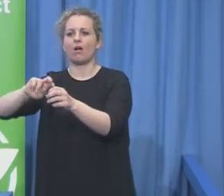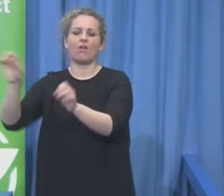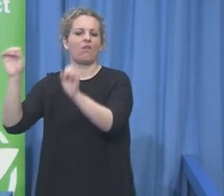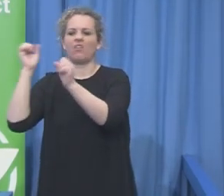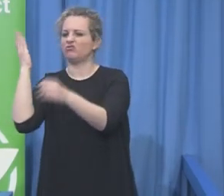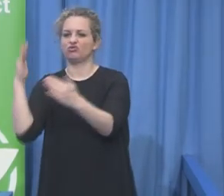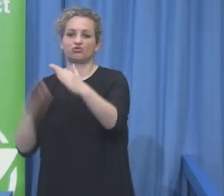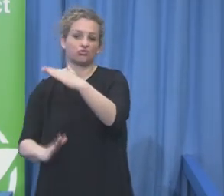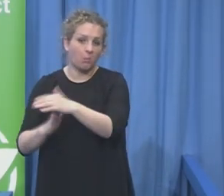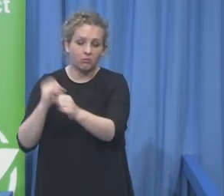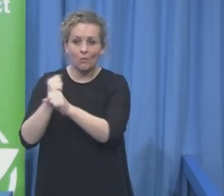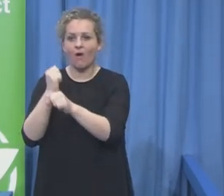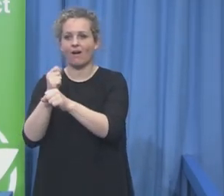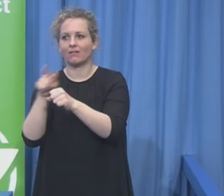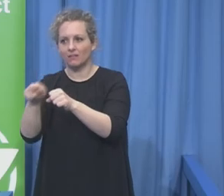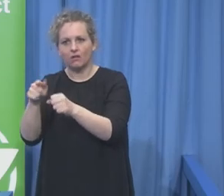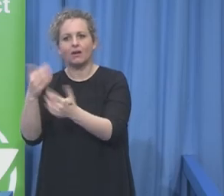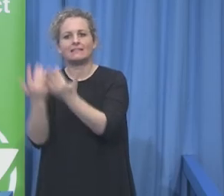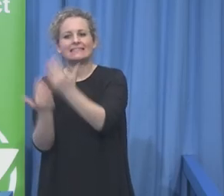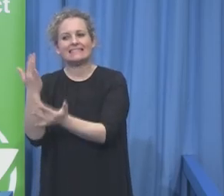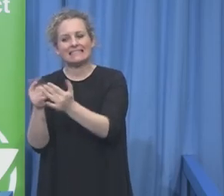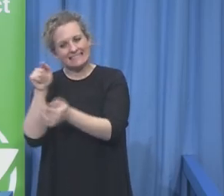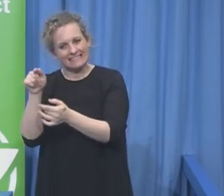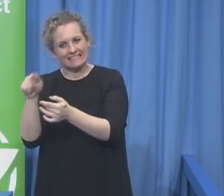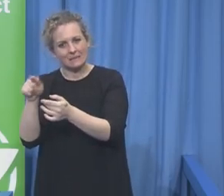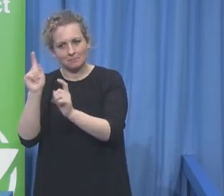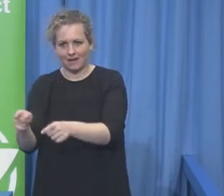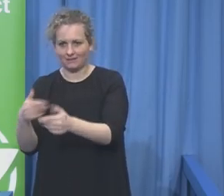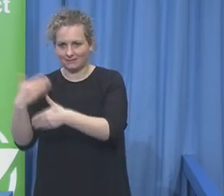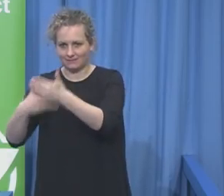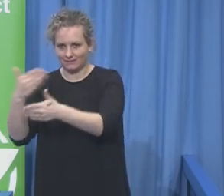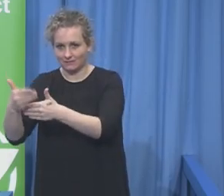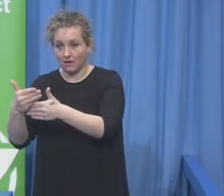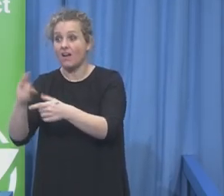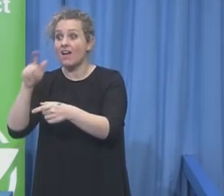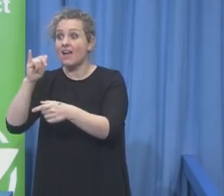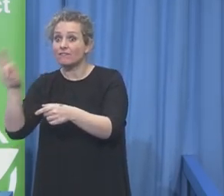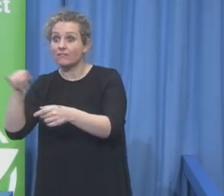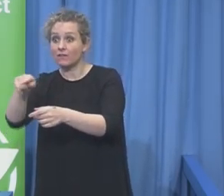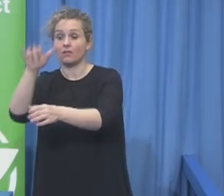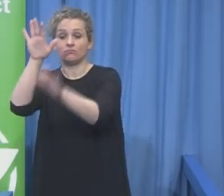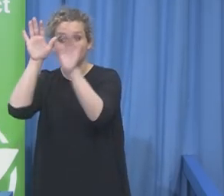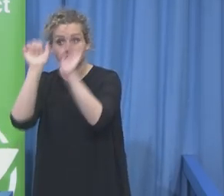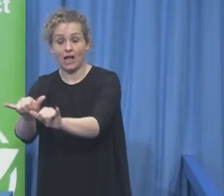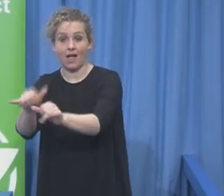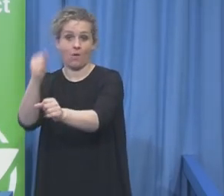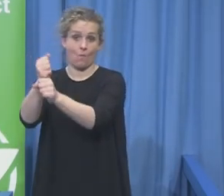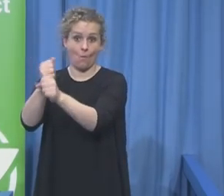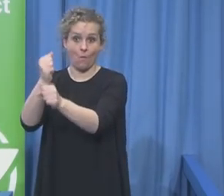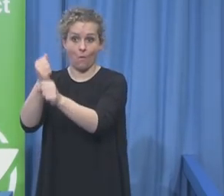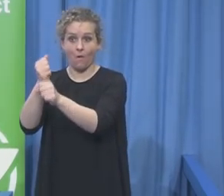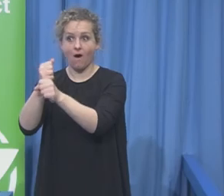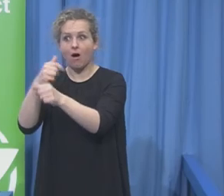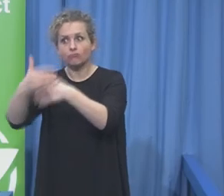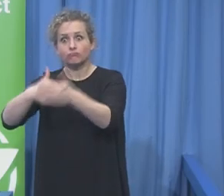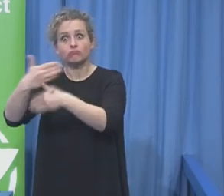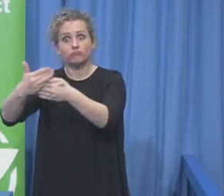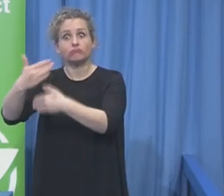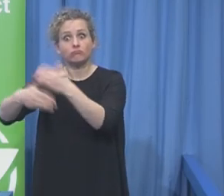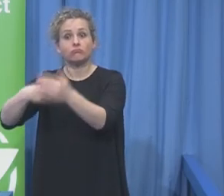therefore productivity goes up for them as well. So I think number employed and retention. Very important.